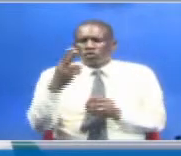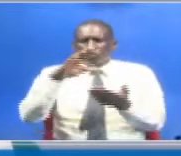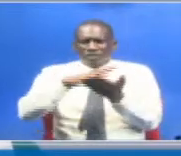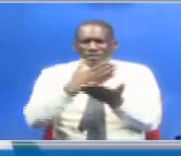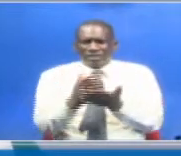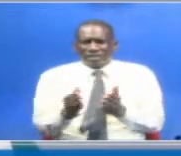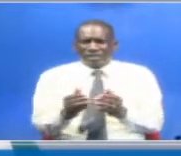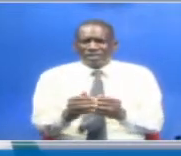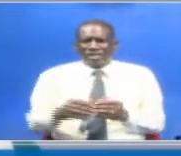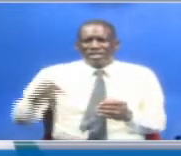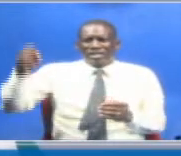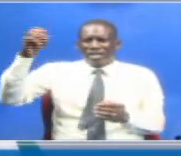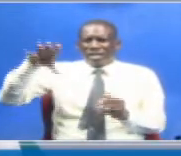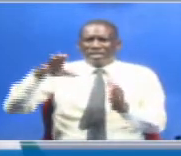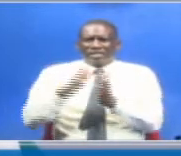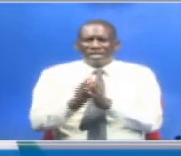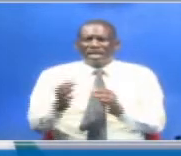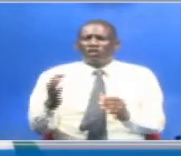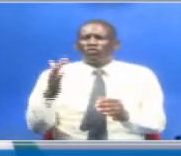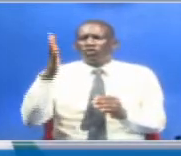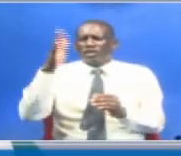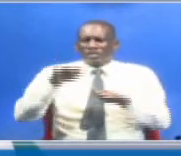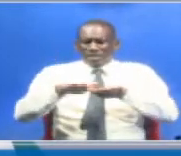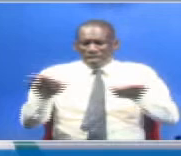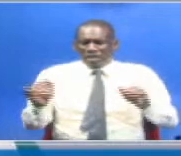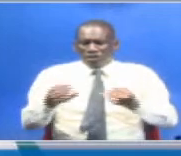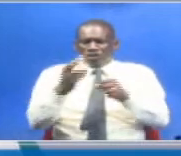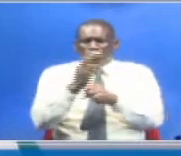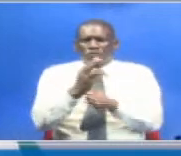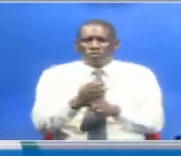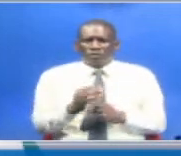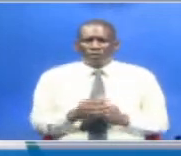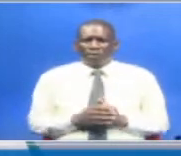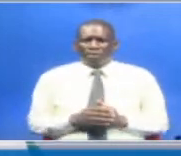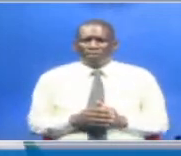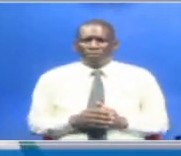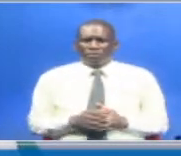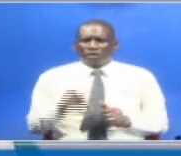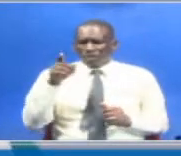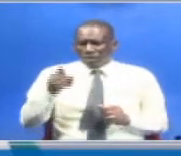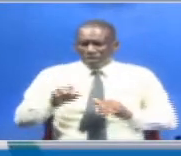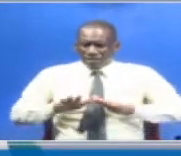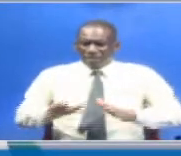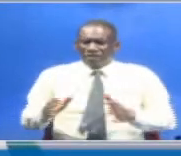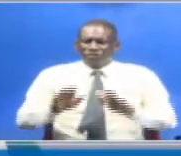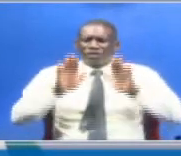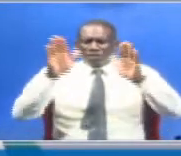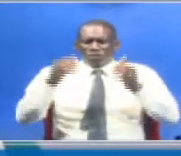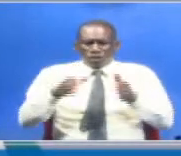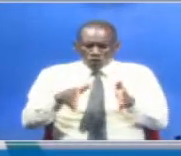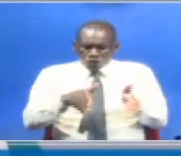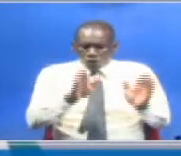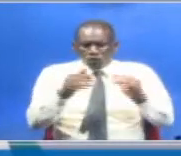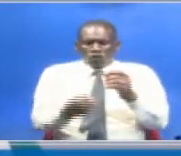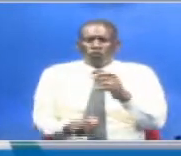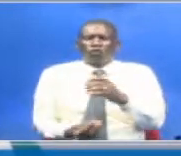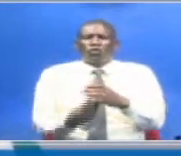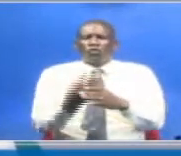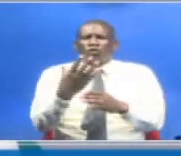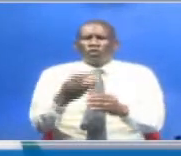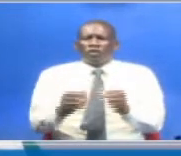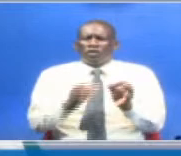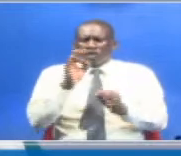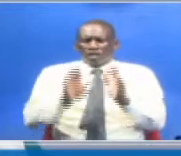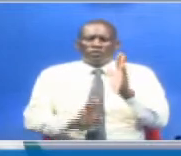and forestry land use. This leaves significant room for growth. If developed with